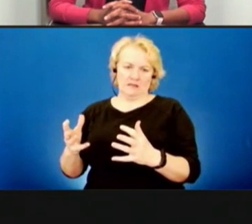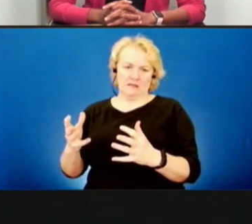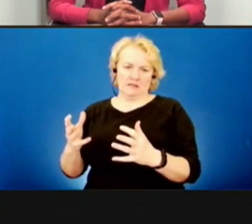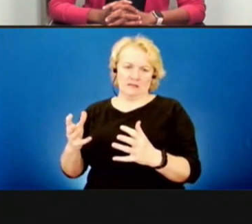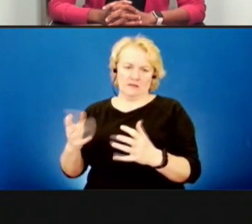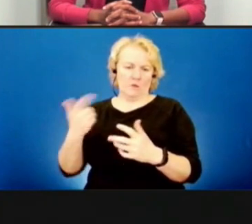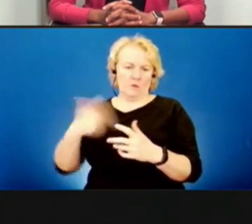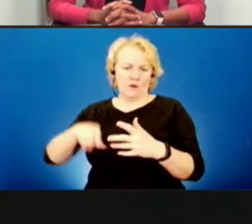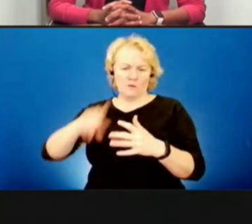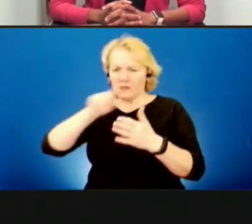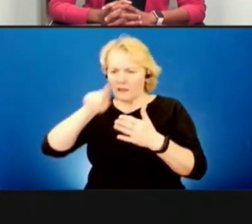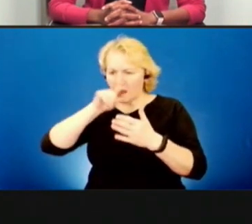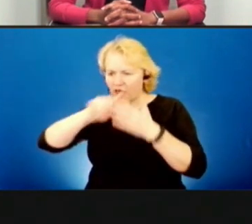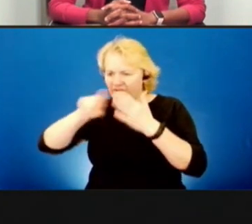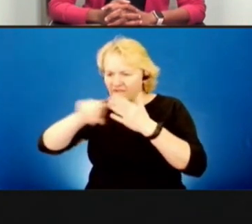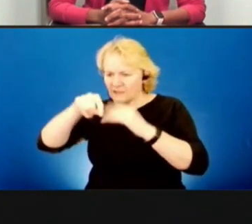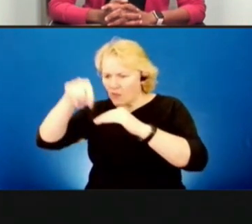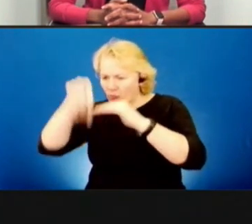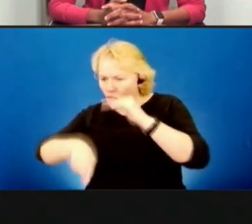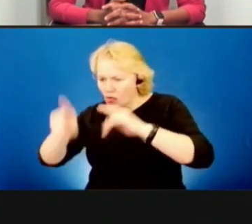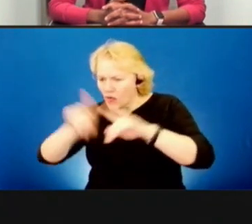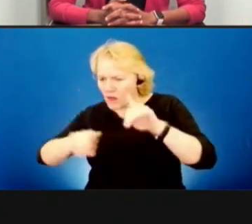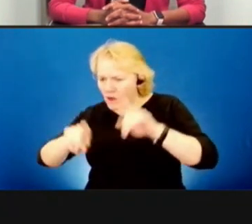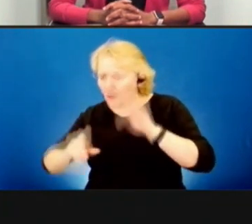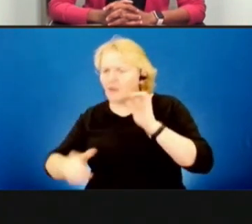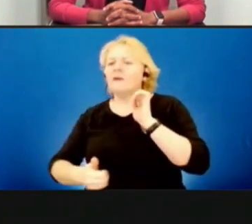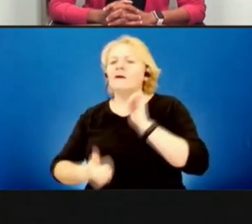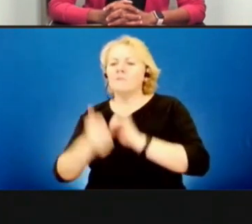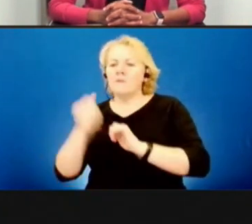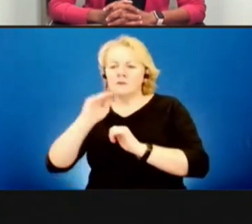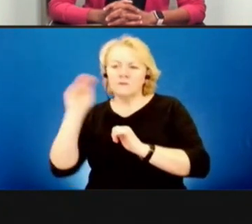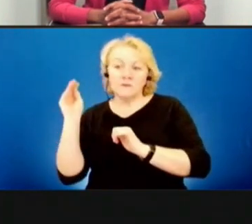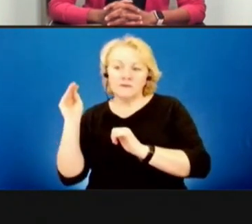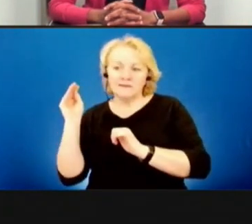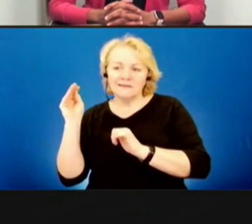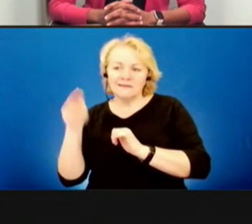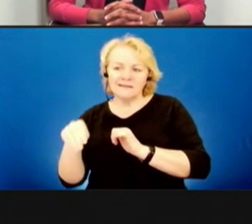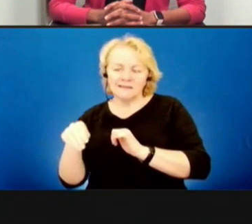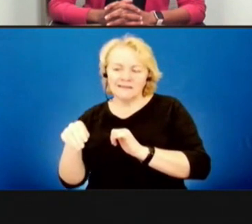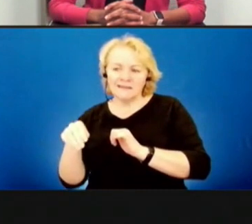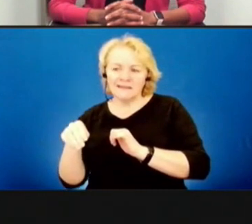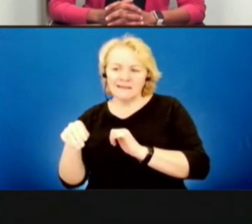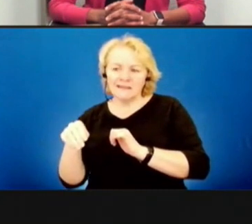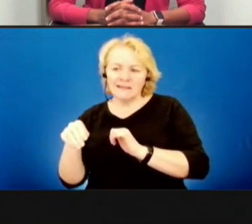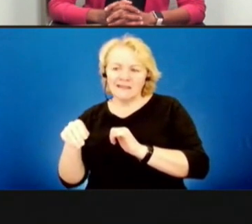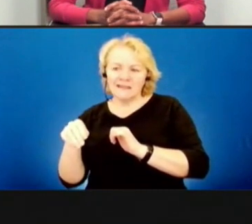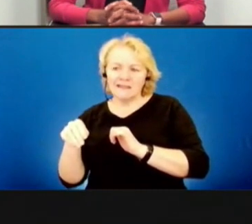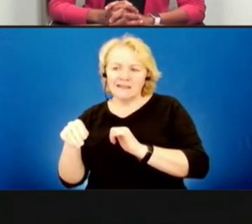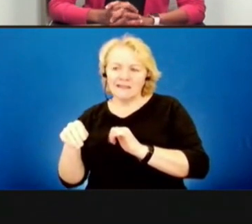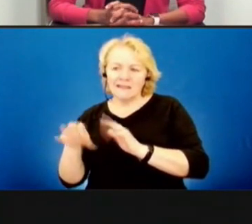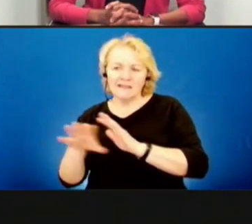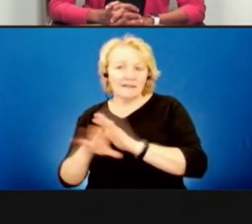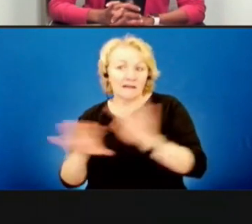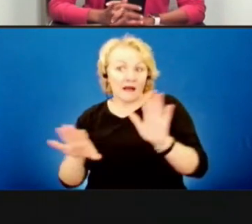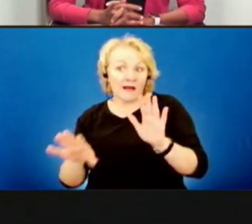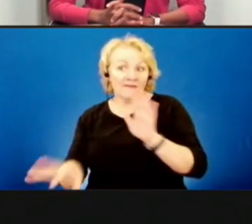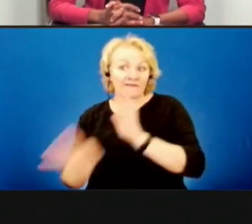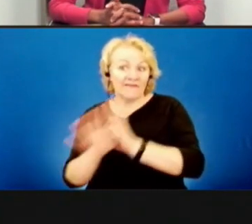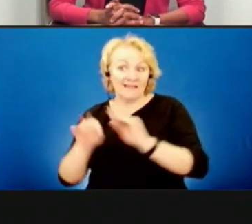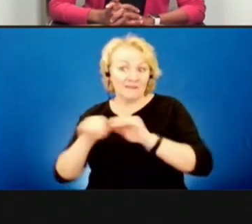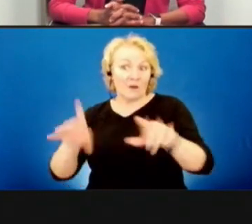investigations, more often than not, we're not identifying a place in class setting where there's